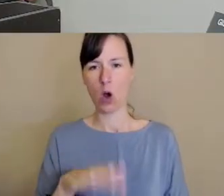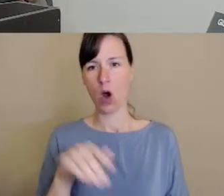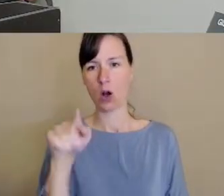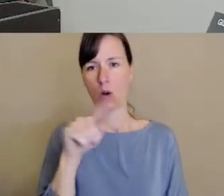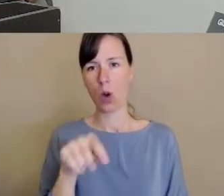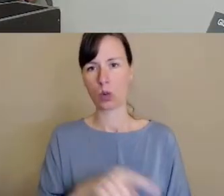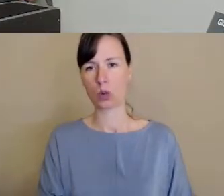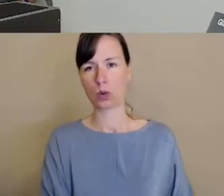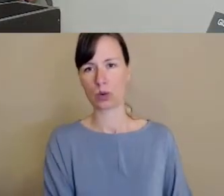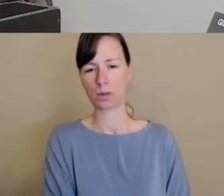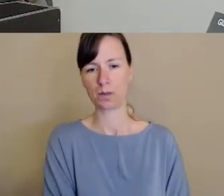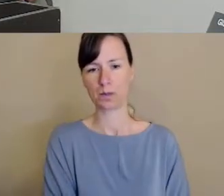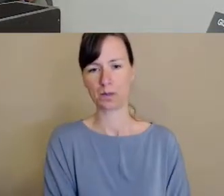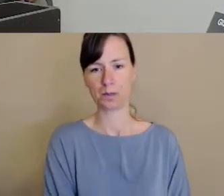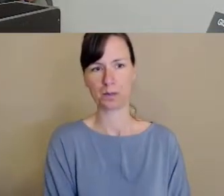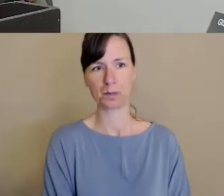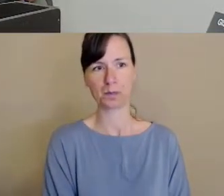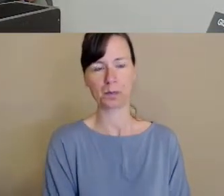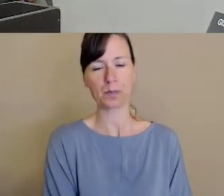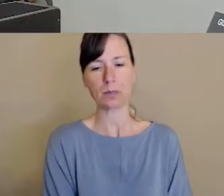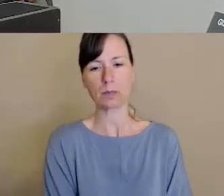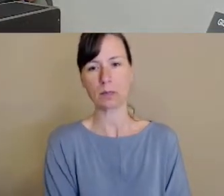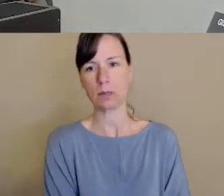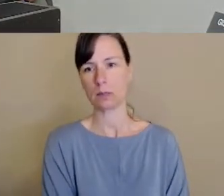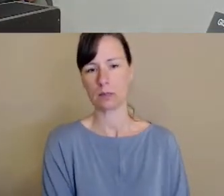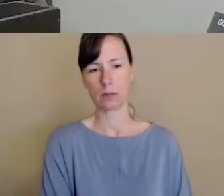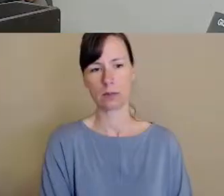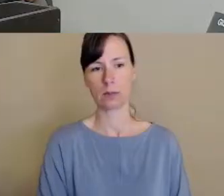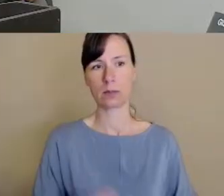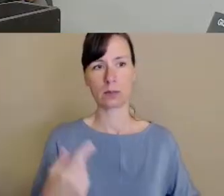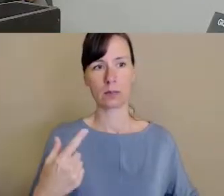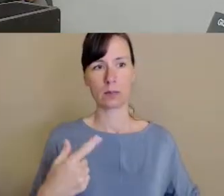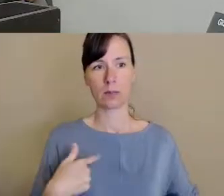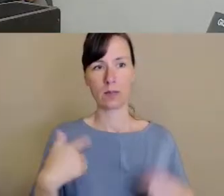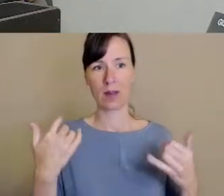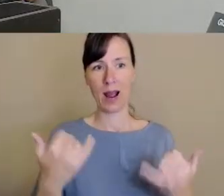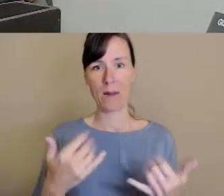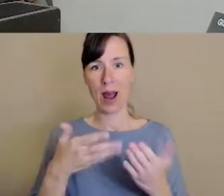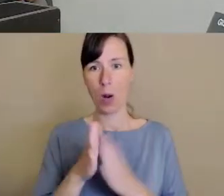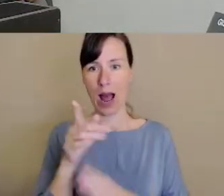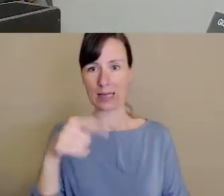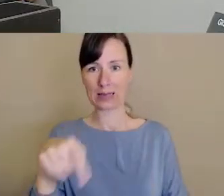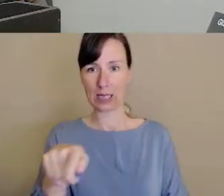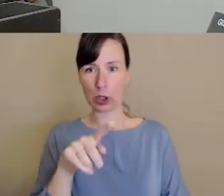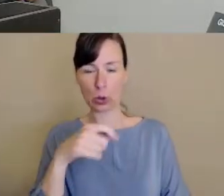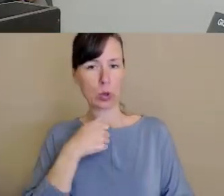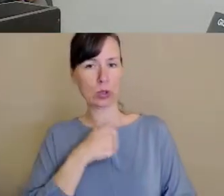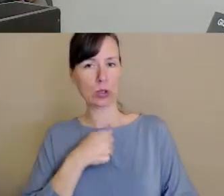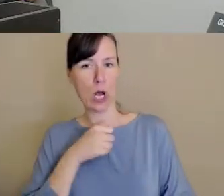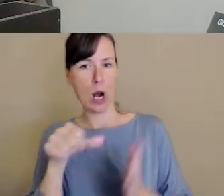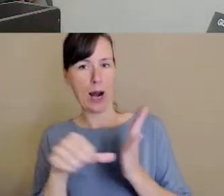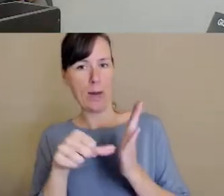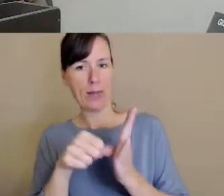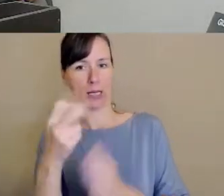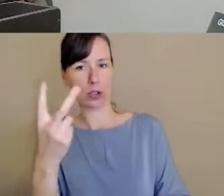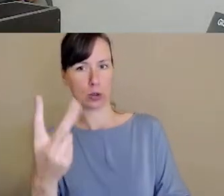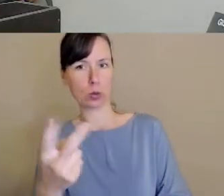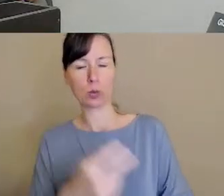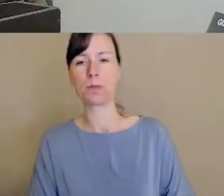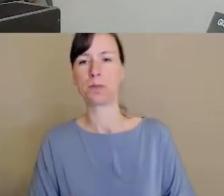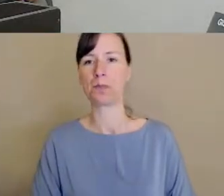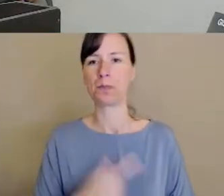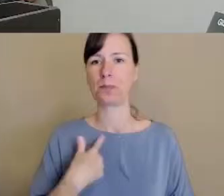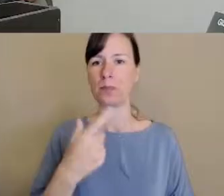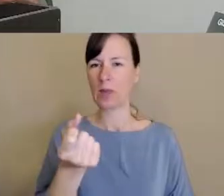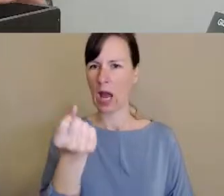I am now asking you, sorry, page 2, page 3. I understand there's